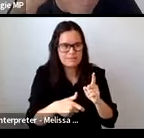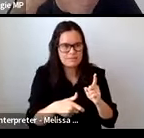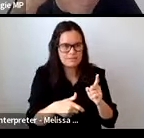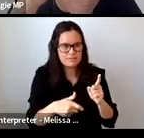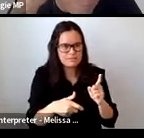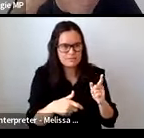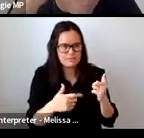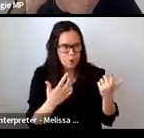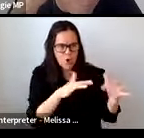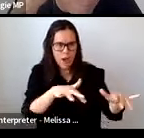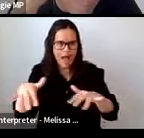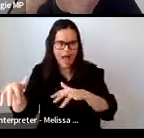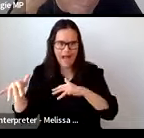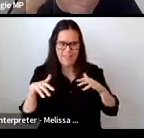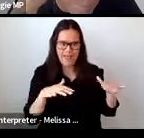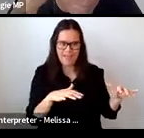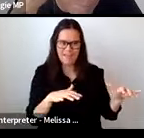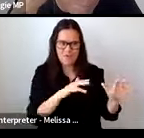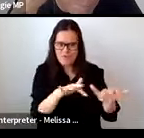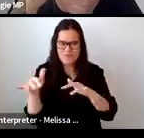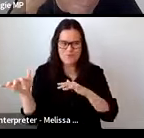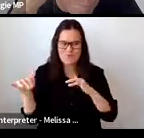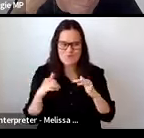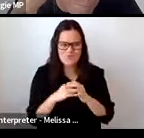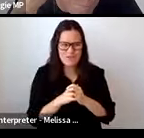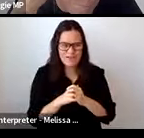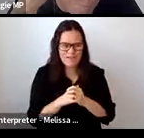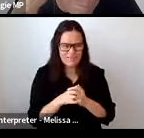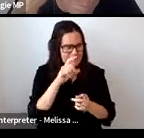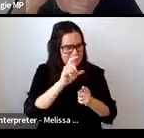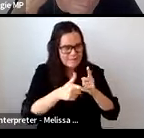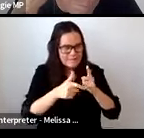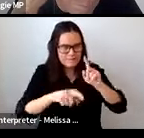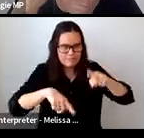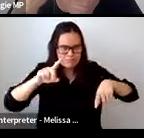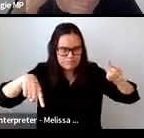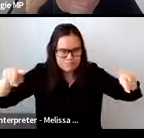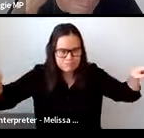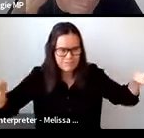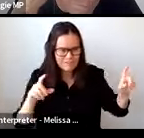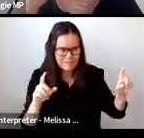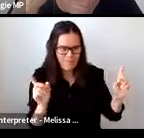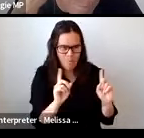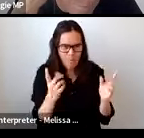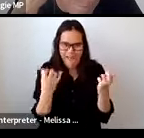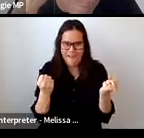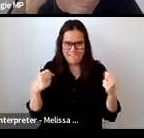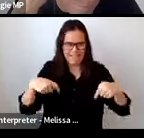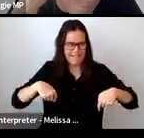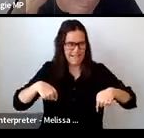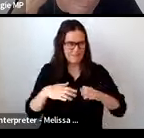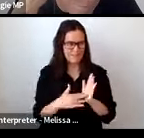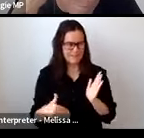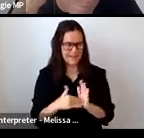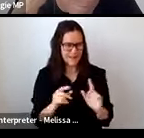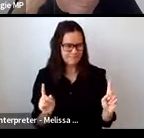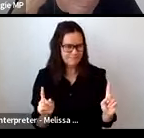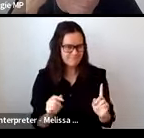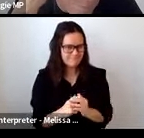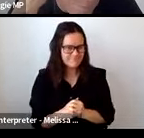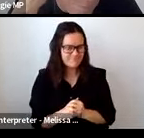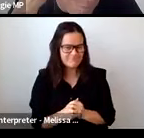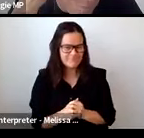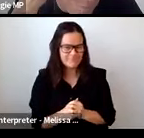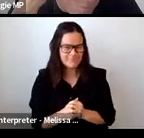we dealing with? What range of disabilities are there? But we need to